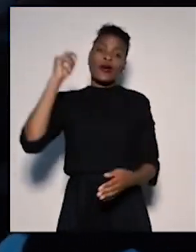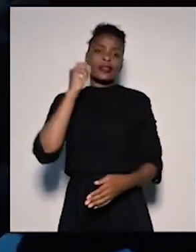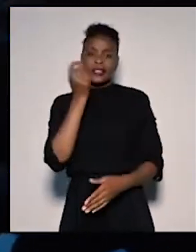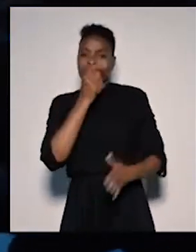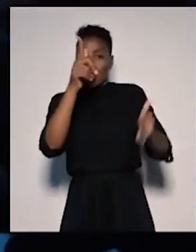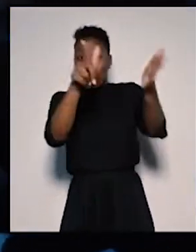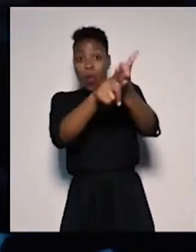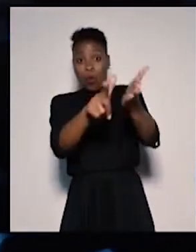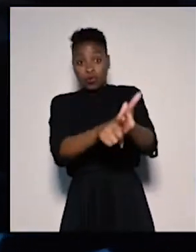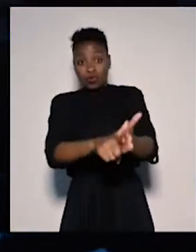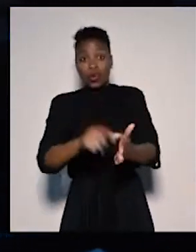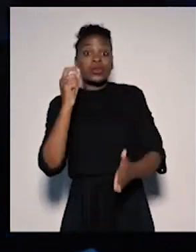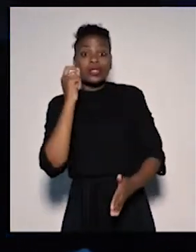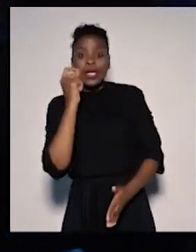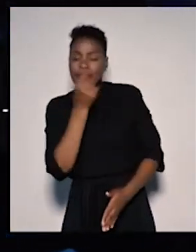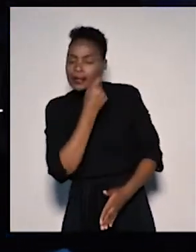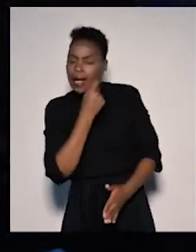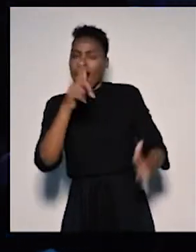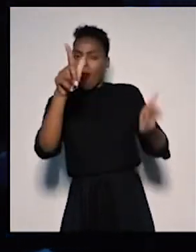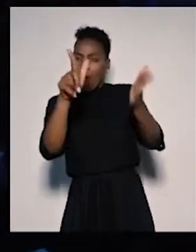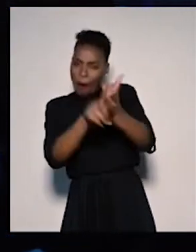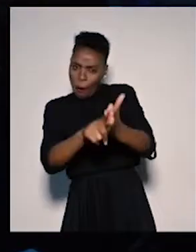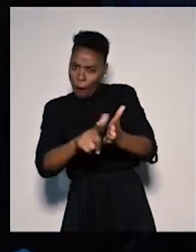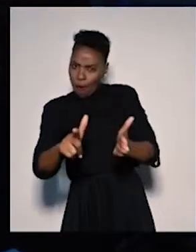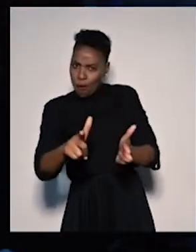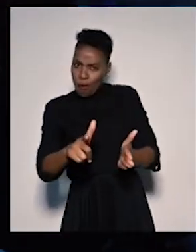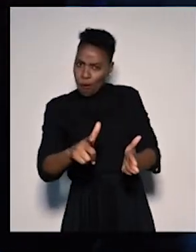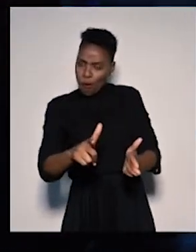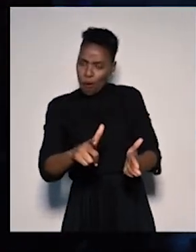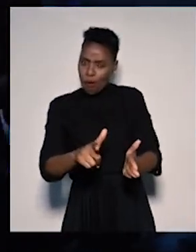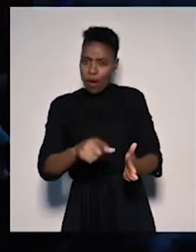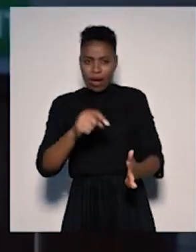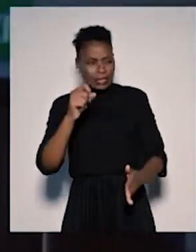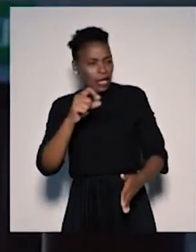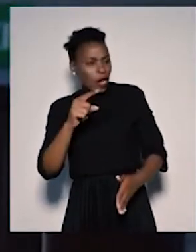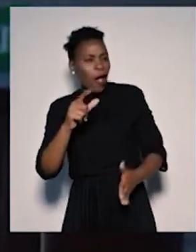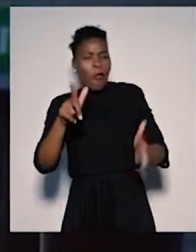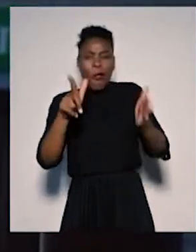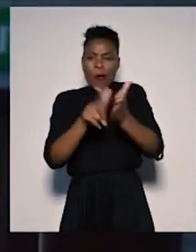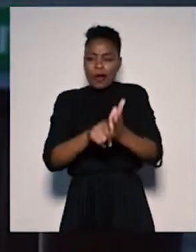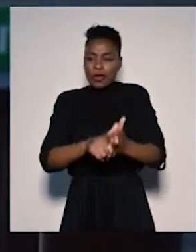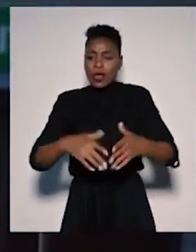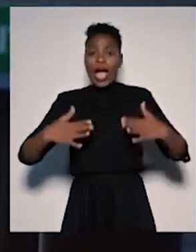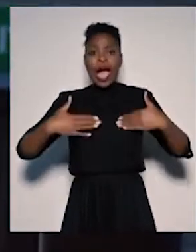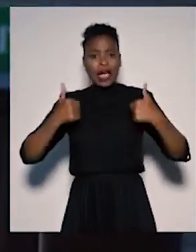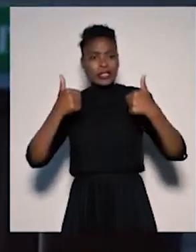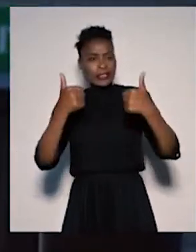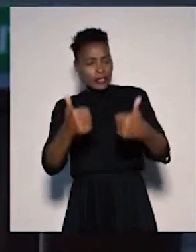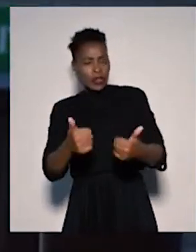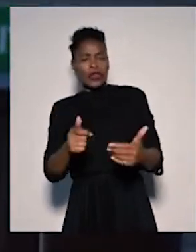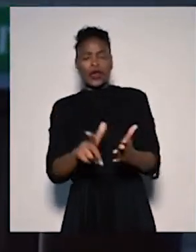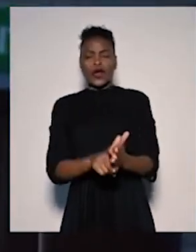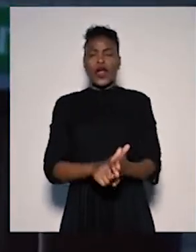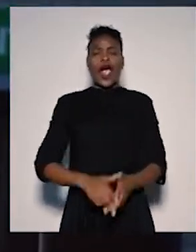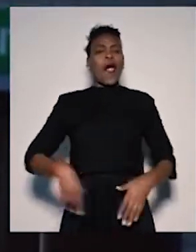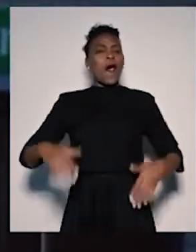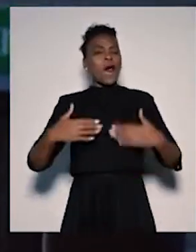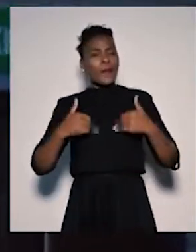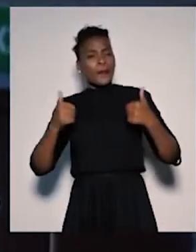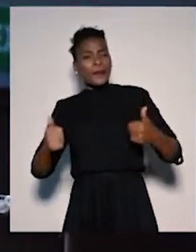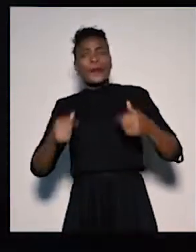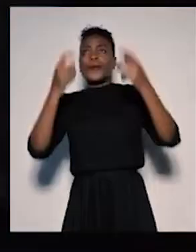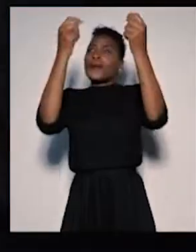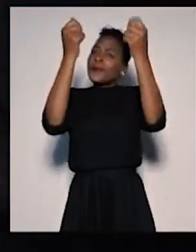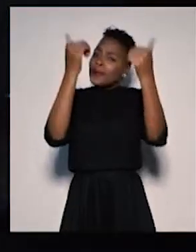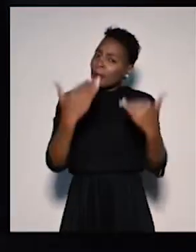laws. So God sets laws, and he set hygienic laws. He set relational laws, laws that dealt with